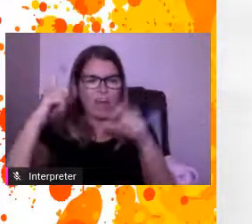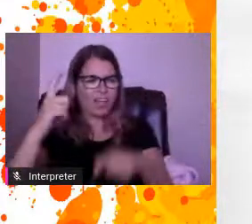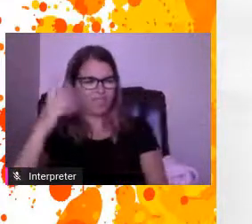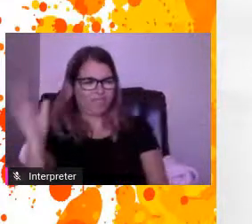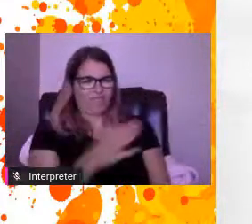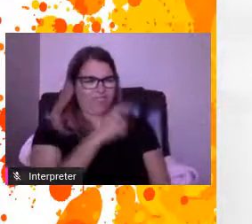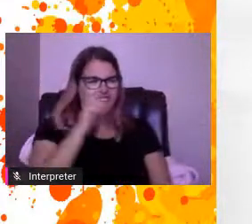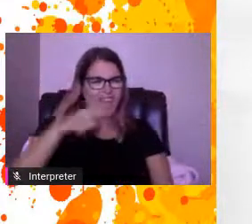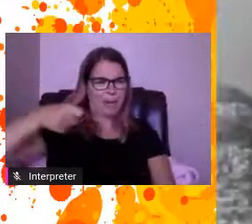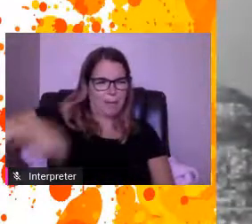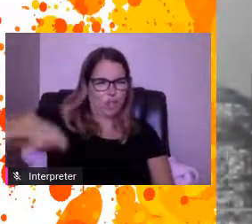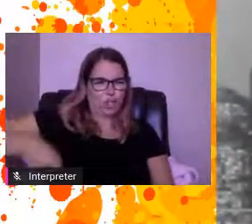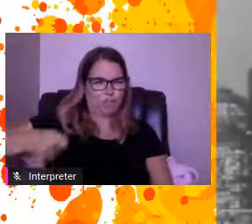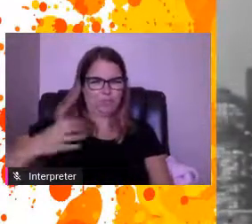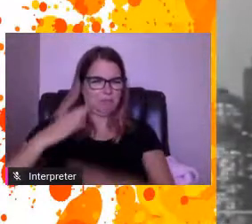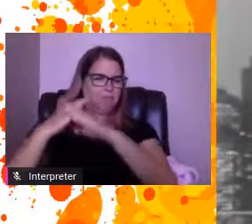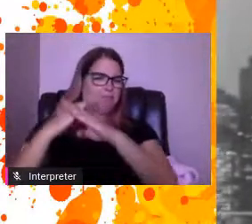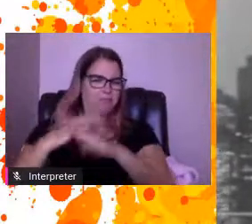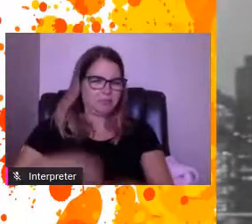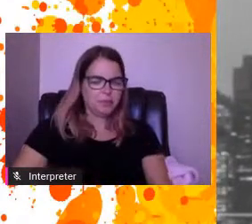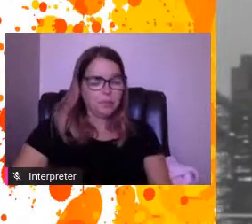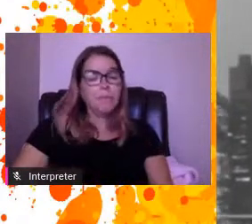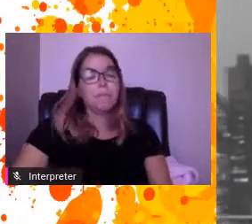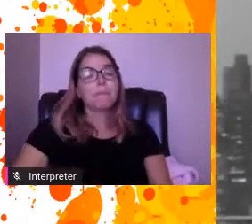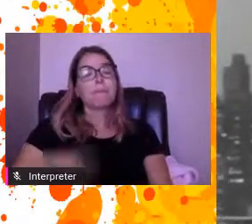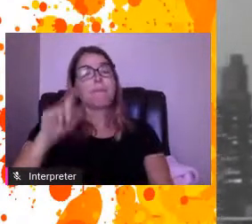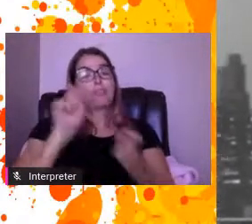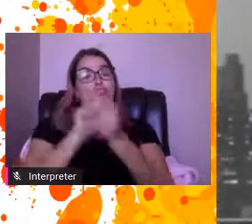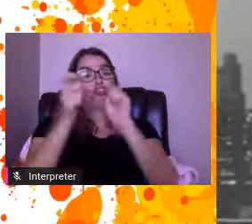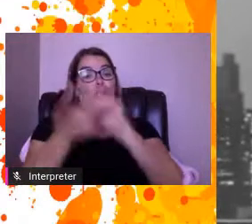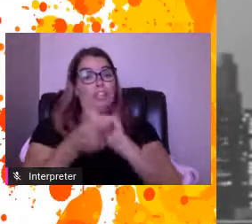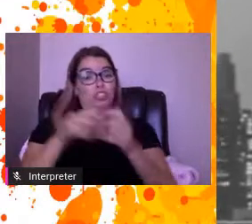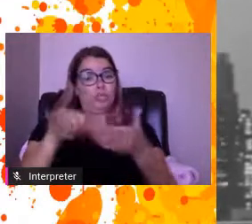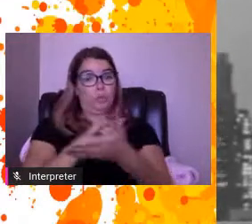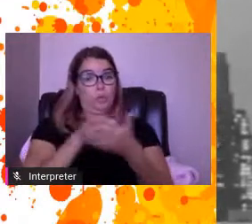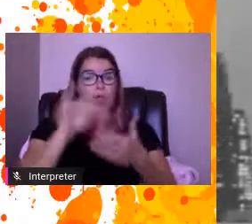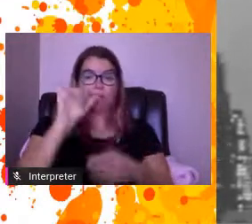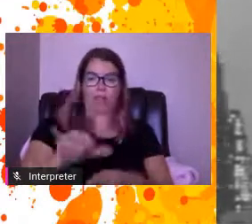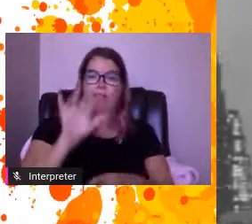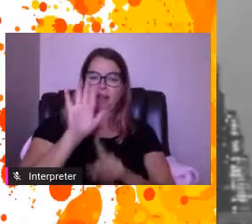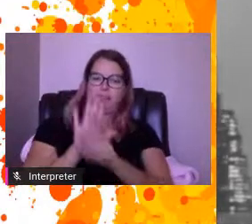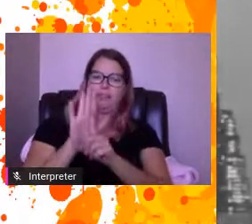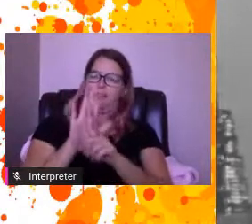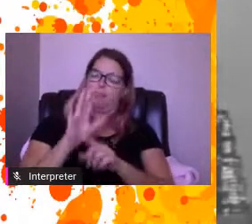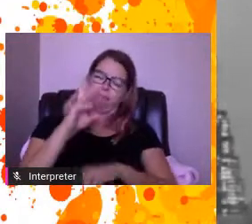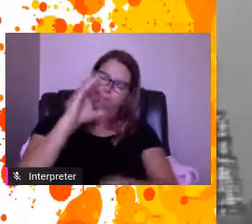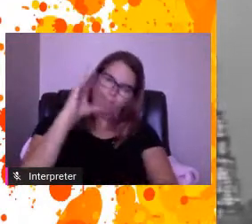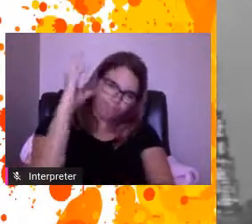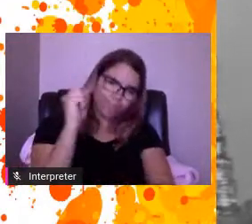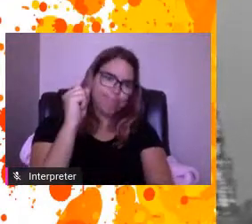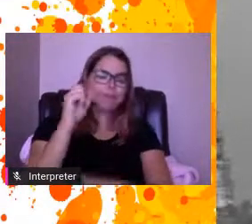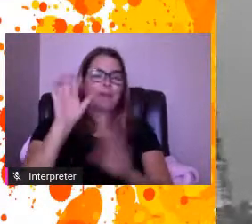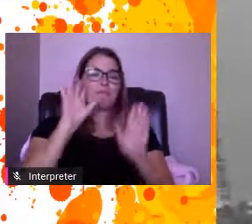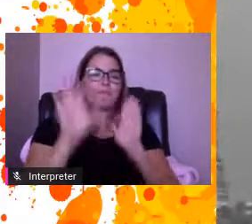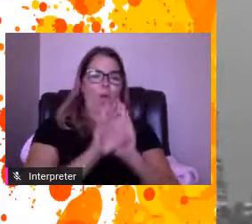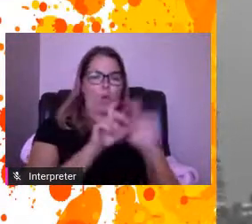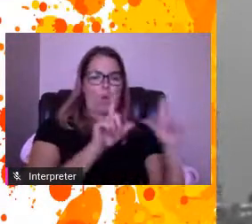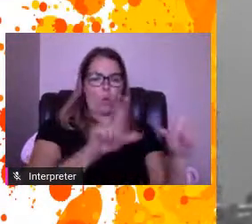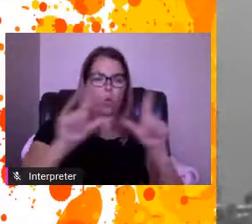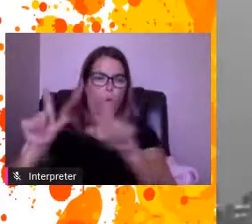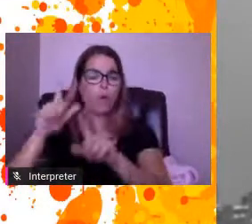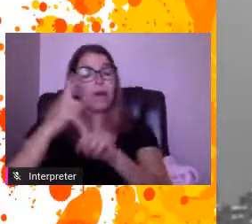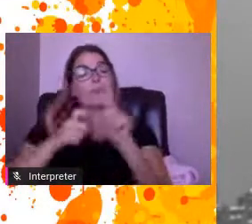which got in the way. Changing New York is Abbott's seminal documentary photo series, commissioned by the Federal Arts Project